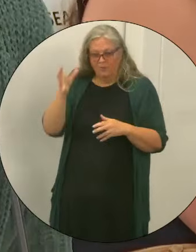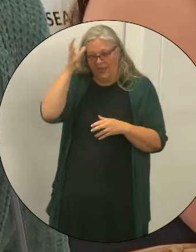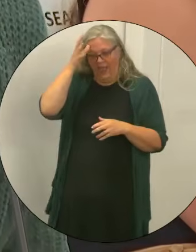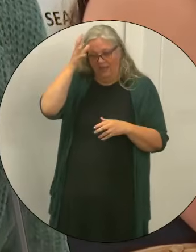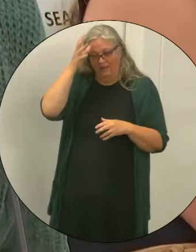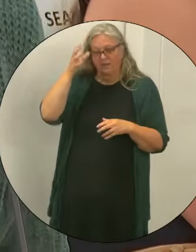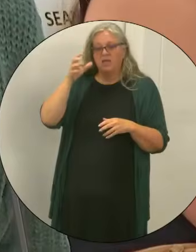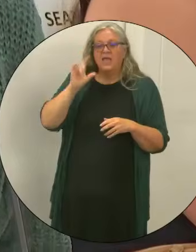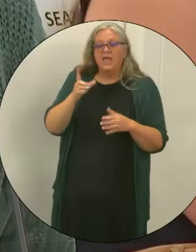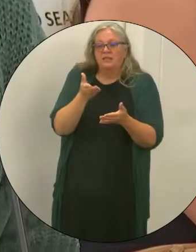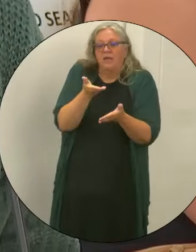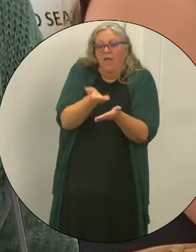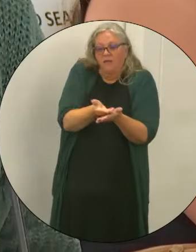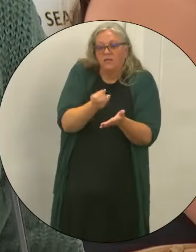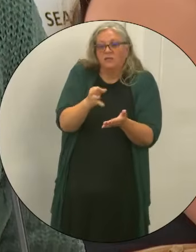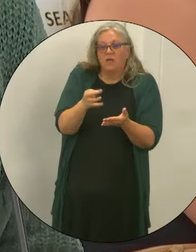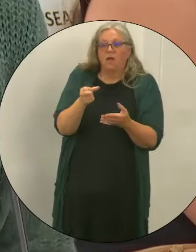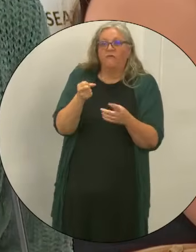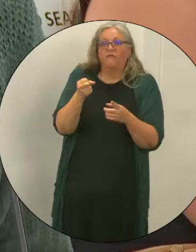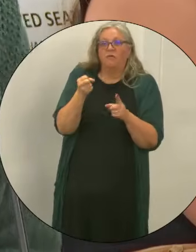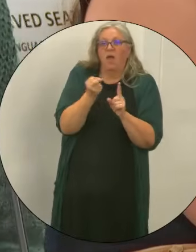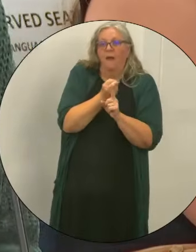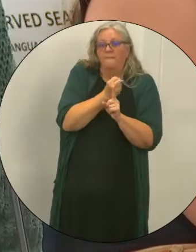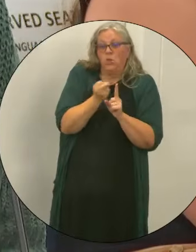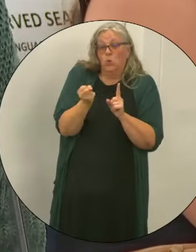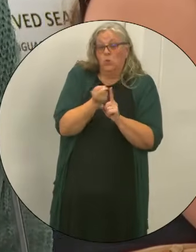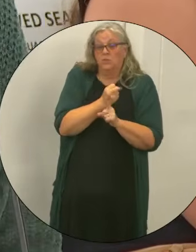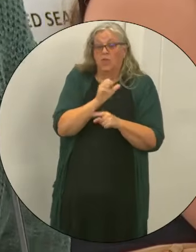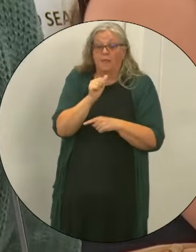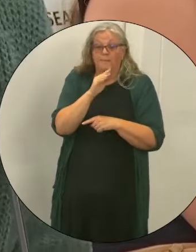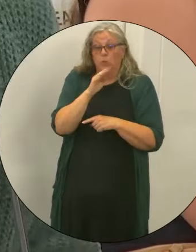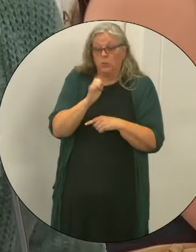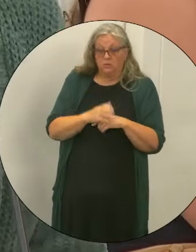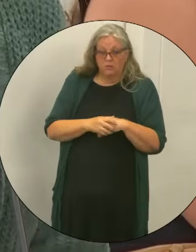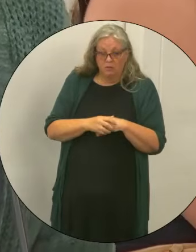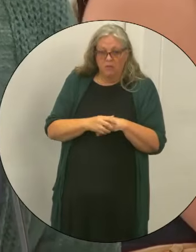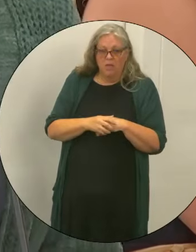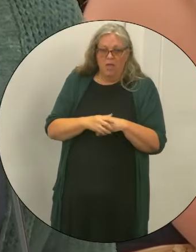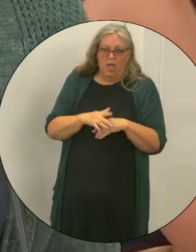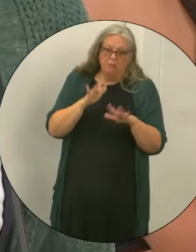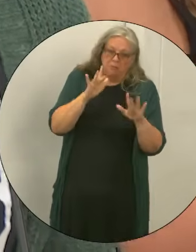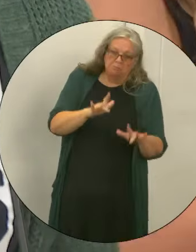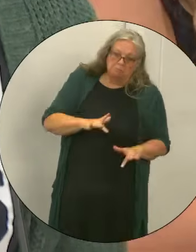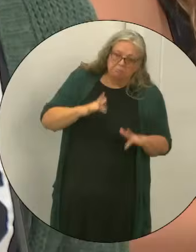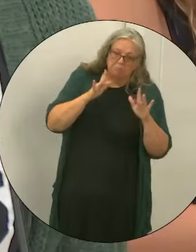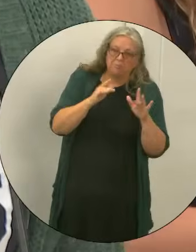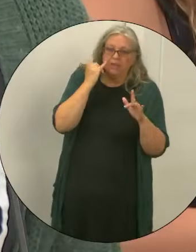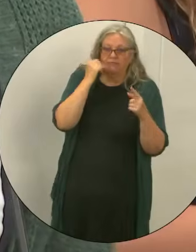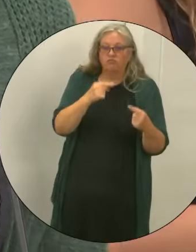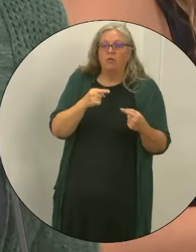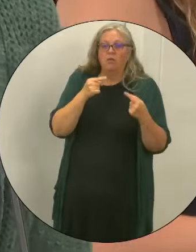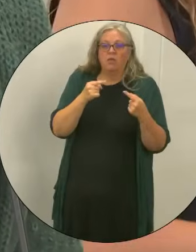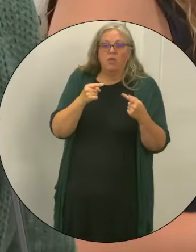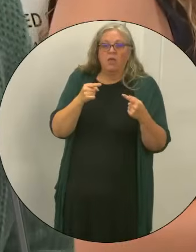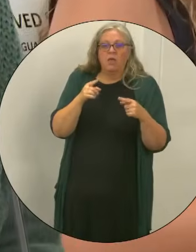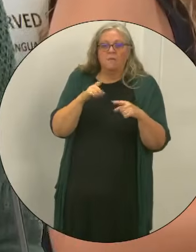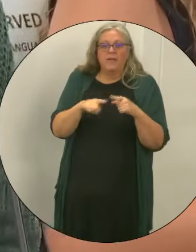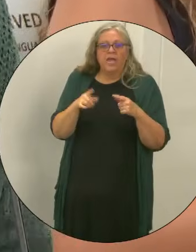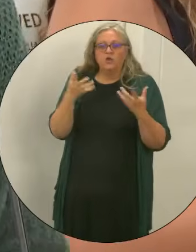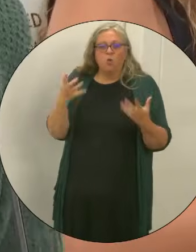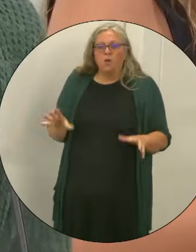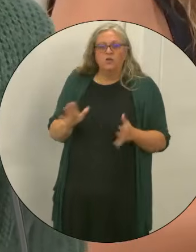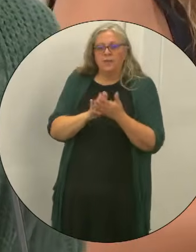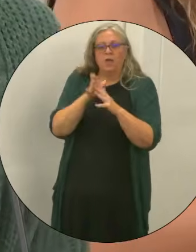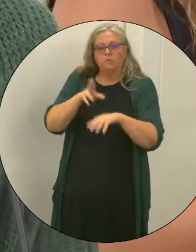of abuse. And I feel bad for people who are struggling with that. I don't want to be normalized for kids, just like I don't